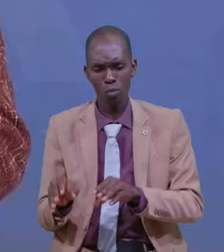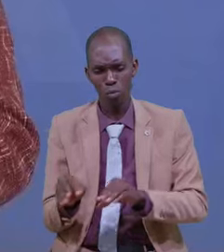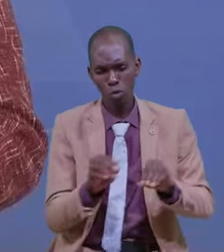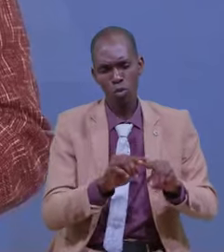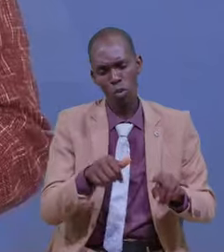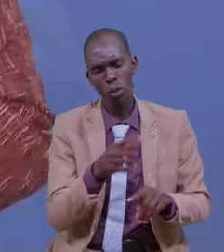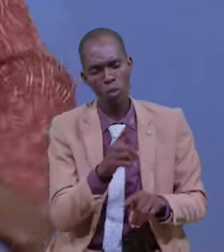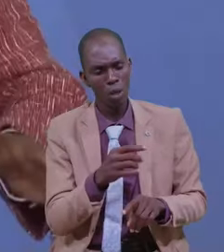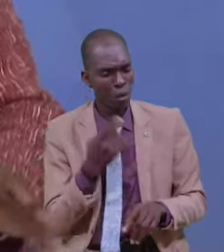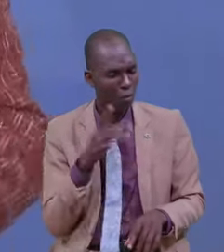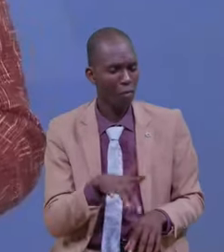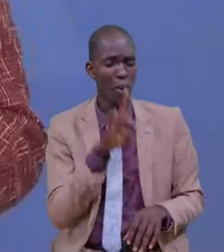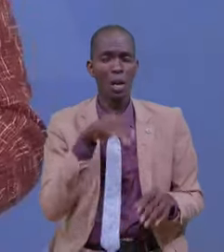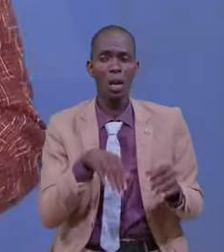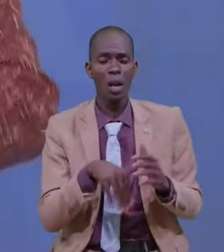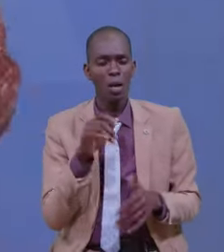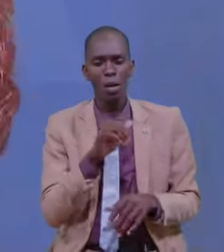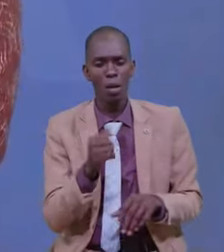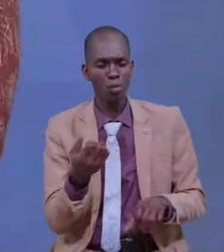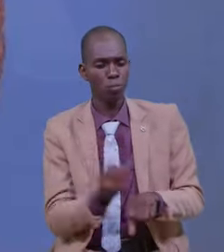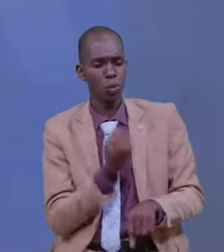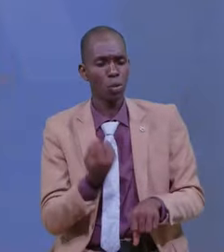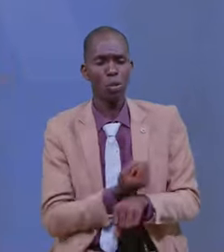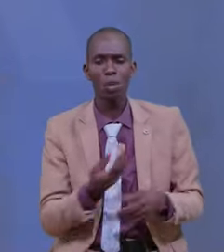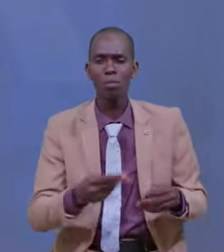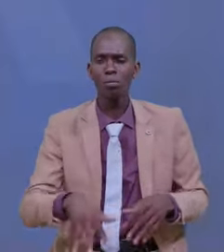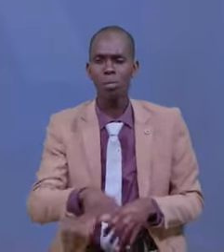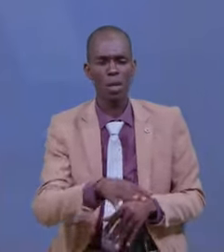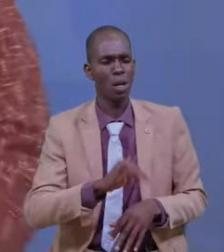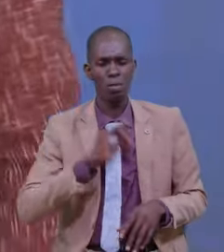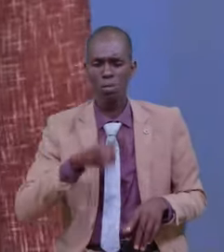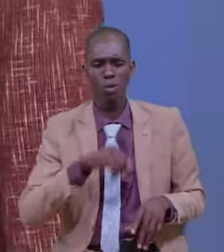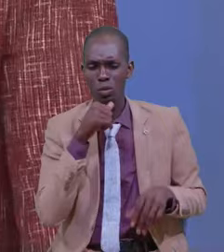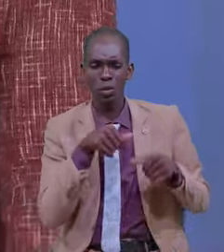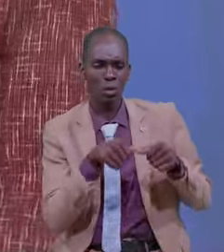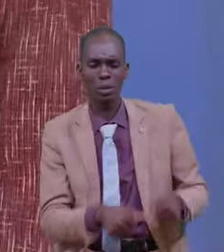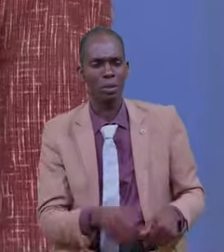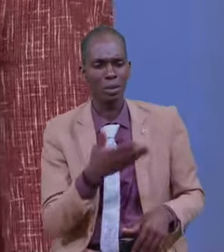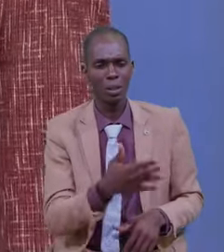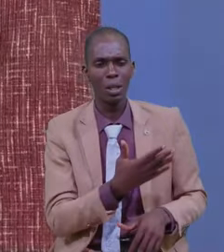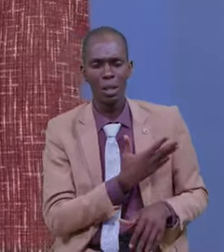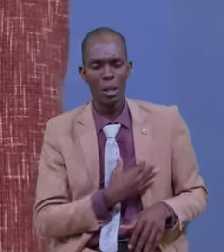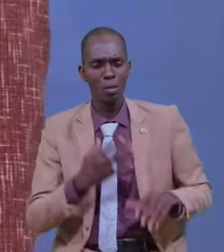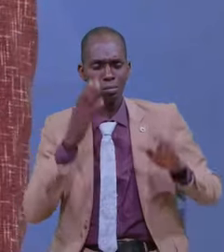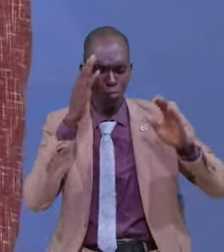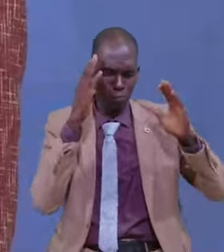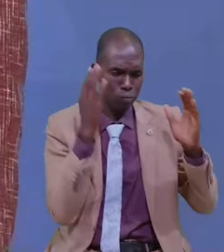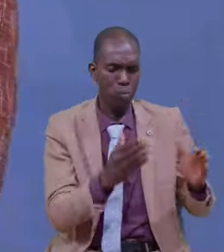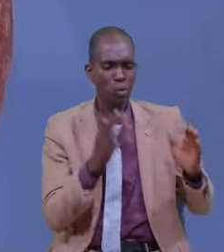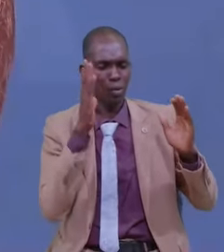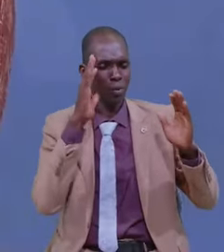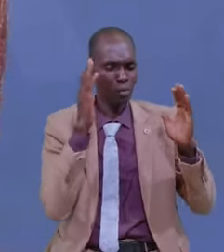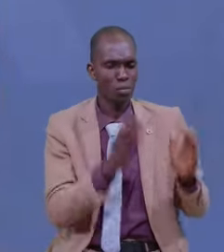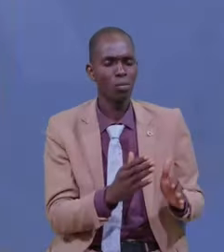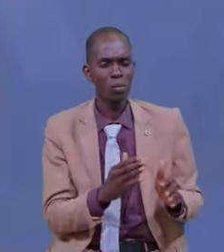rocky ground. I must not stay there and be committed to only sowing and